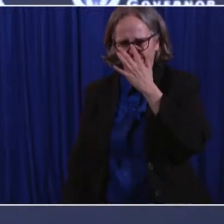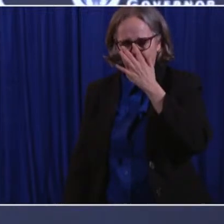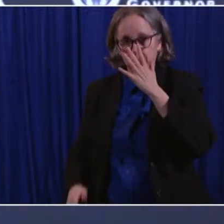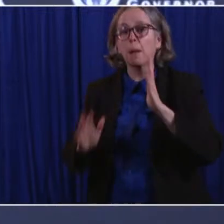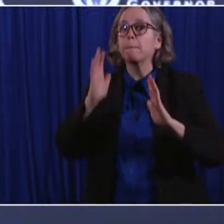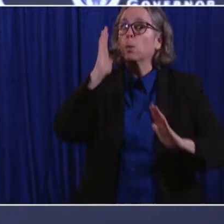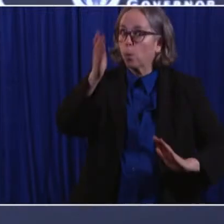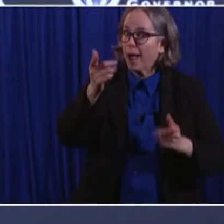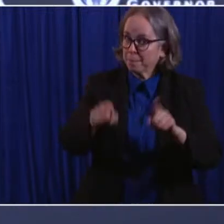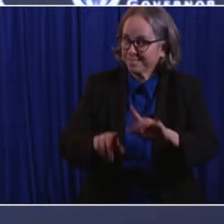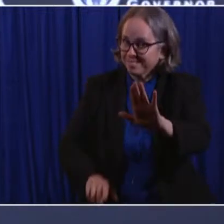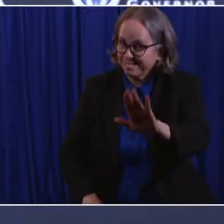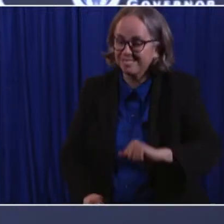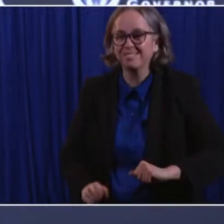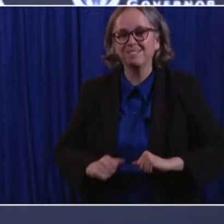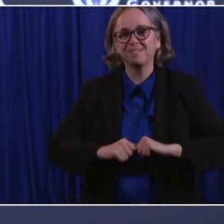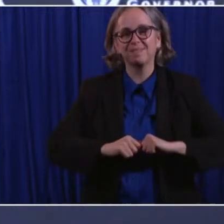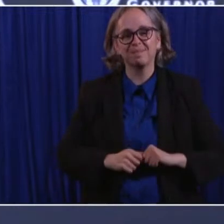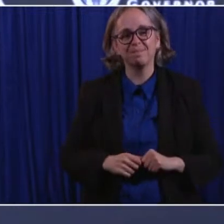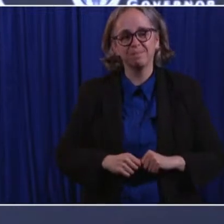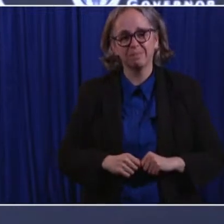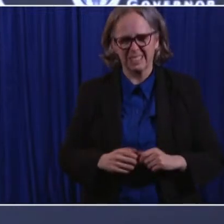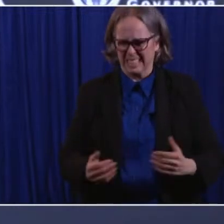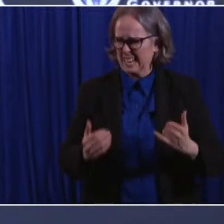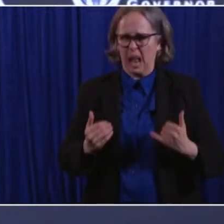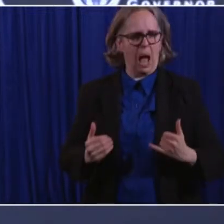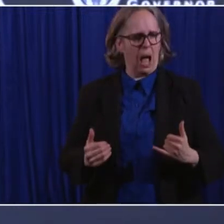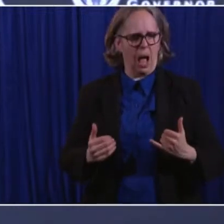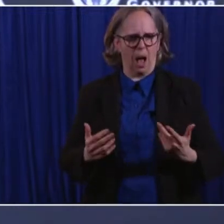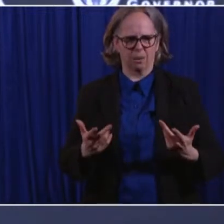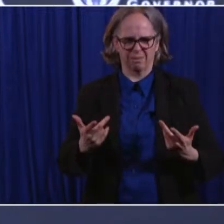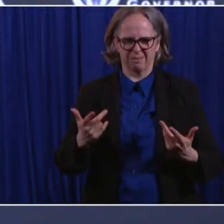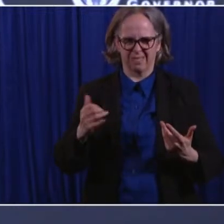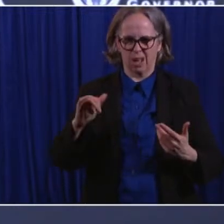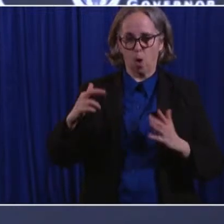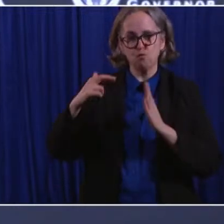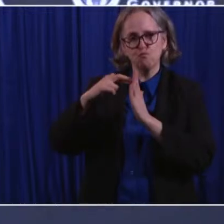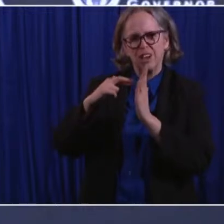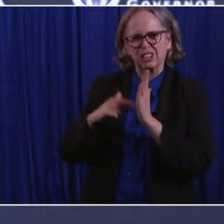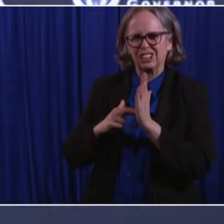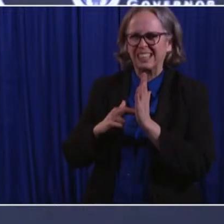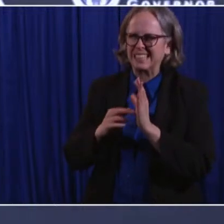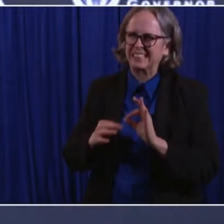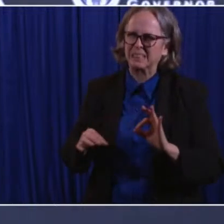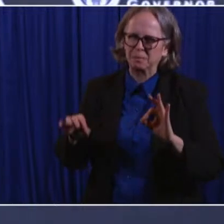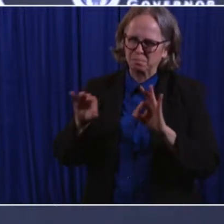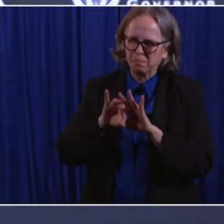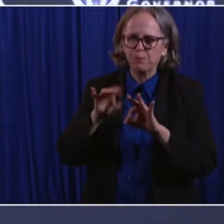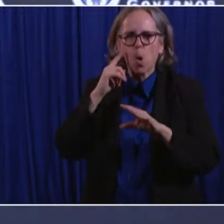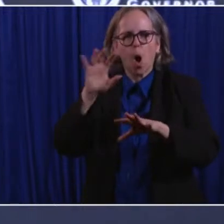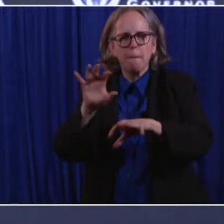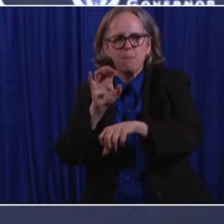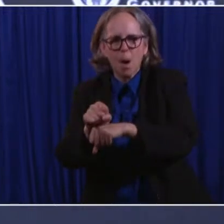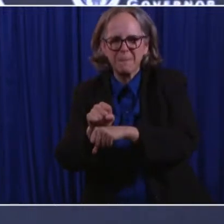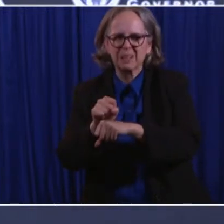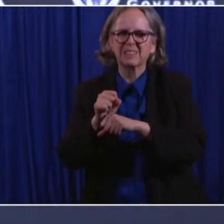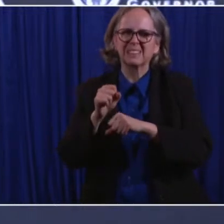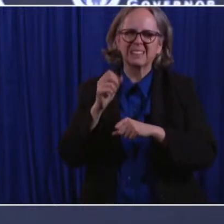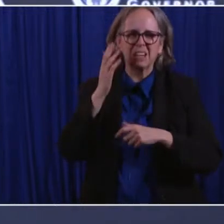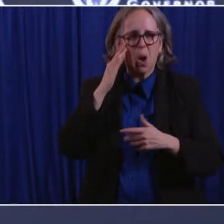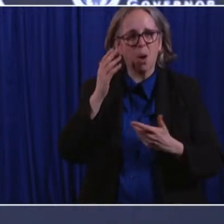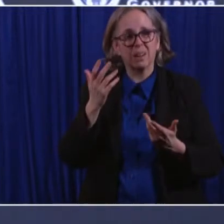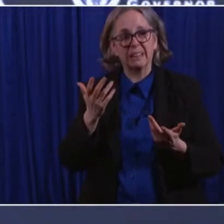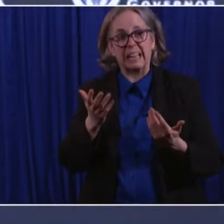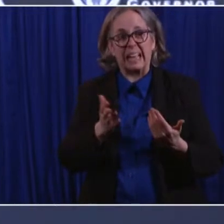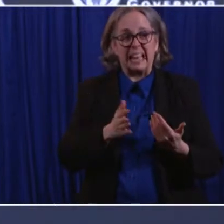no matter what the registration is, and no matter how easy or hard it is, it still poses a barrier